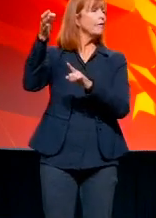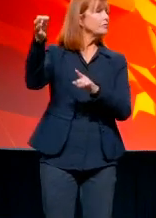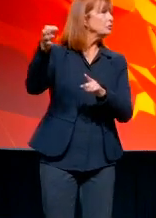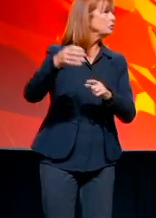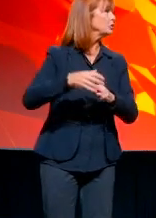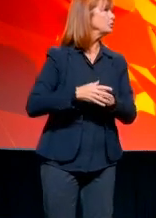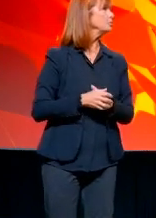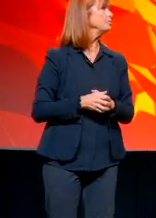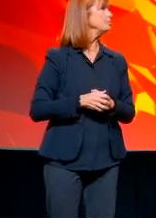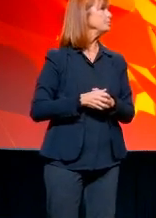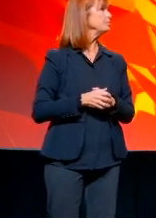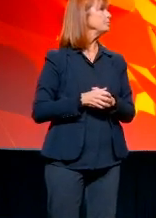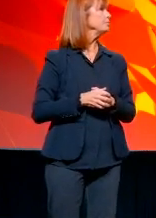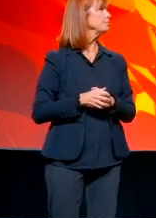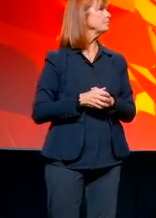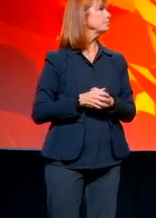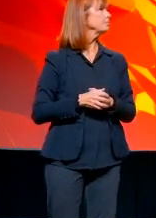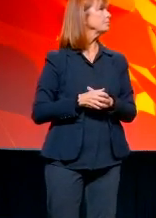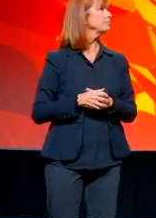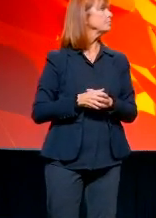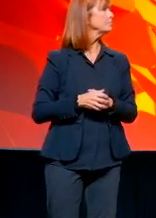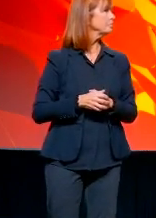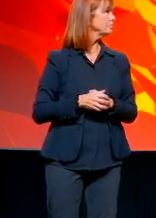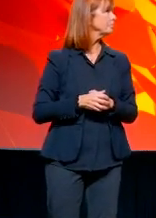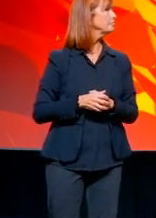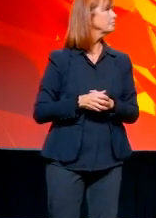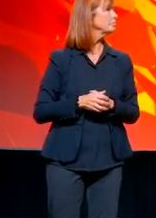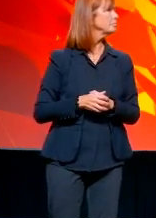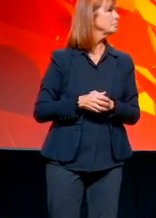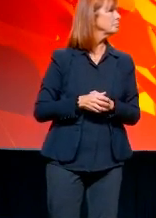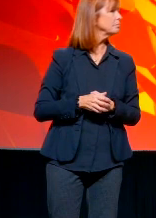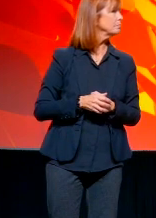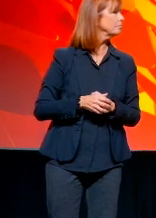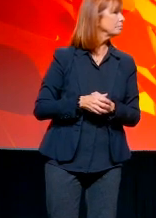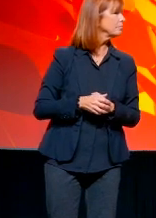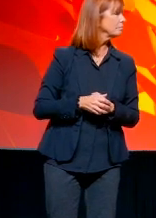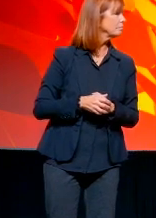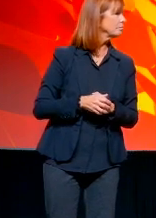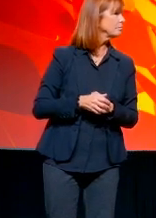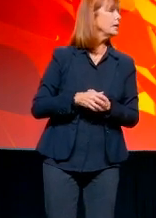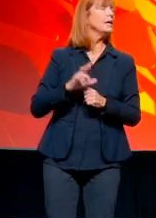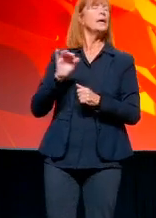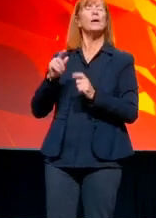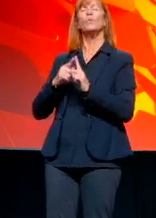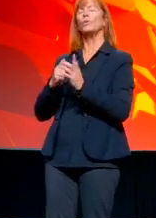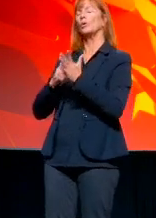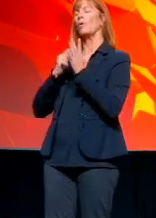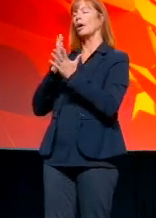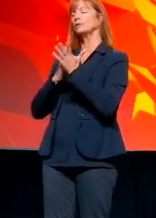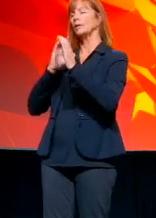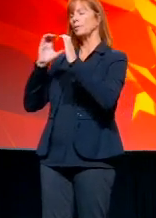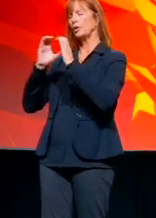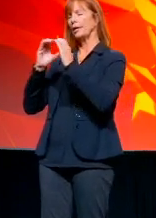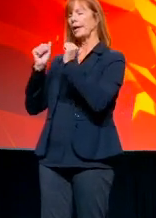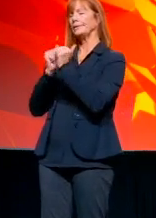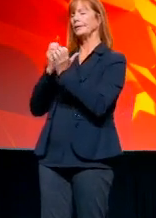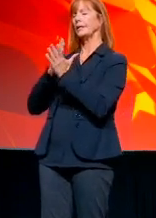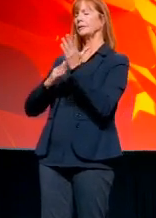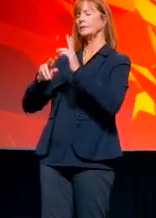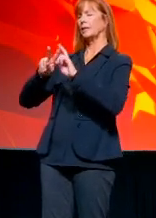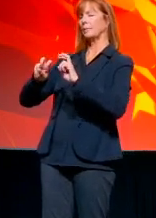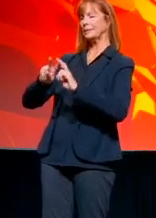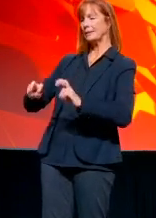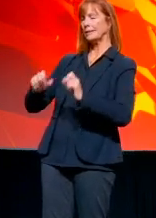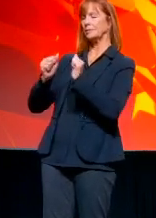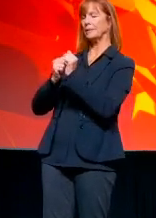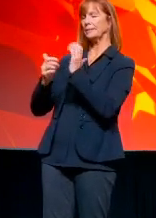model can anticipate the imminent failures and use some uncertainty quantification and risk assessment technologies to pause the robot execution